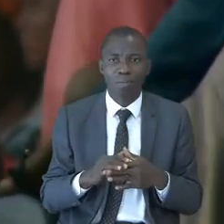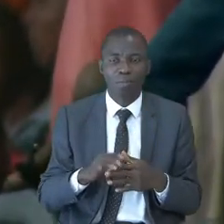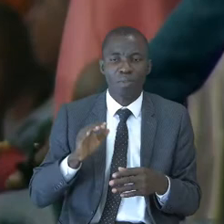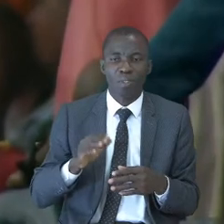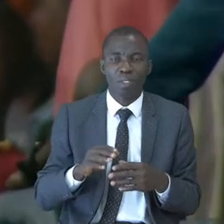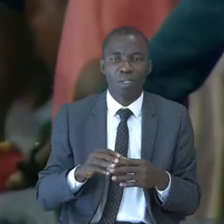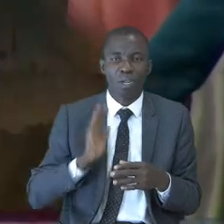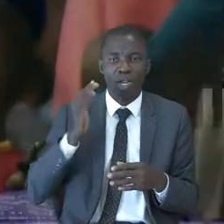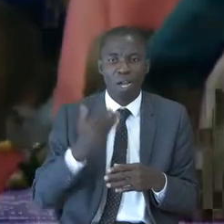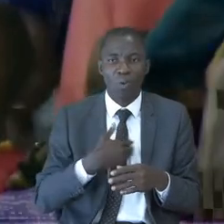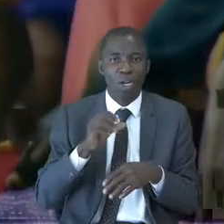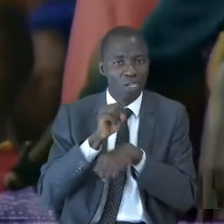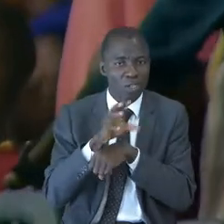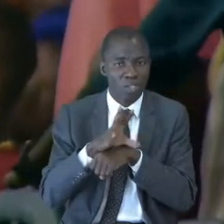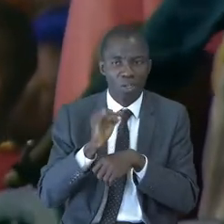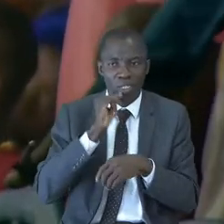signify.